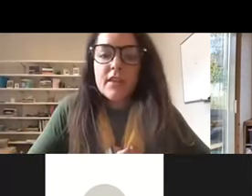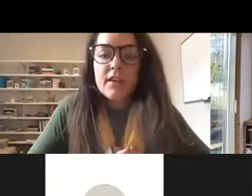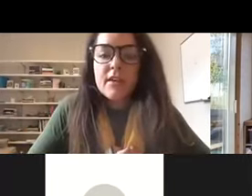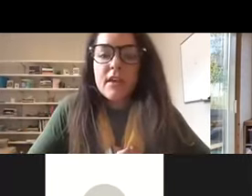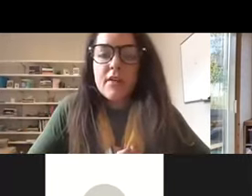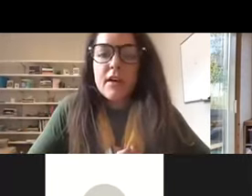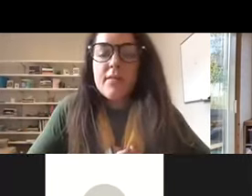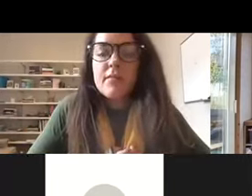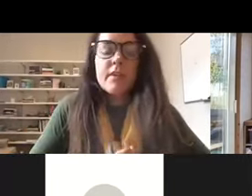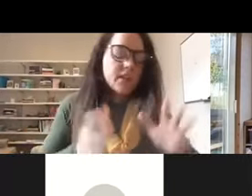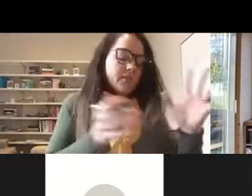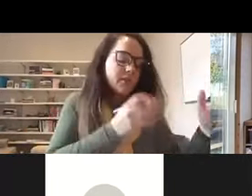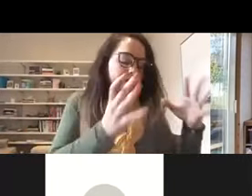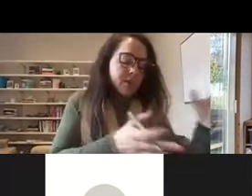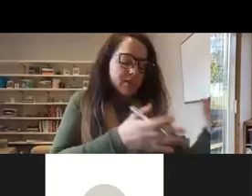think